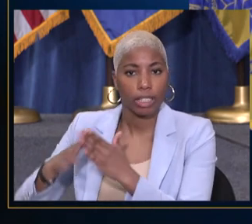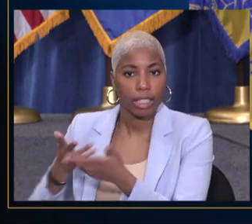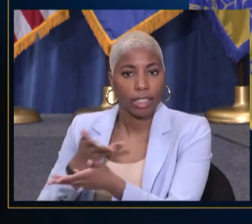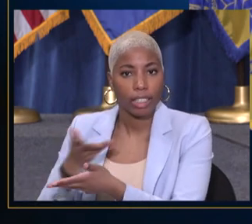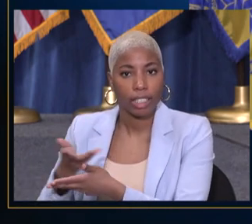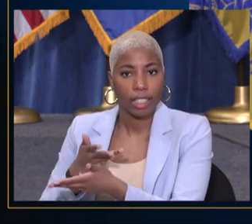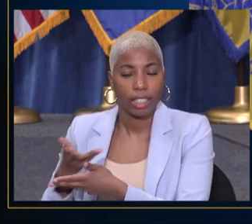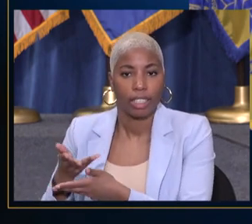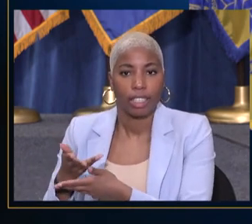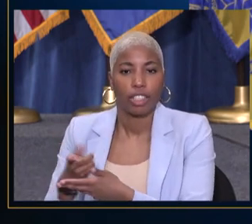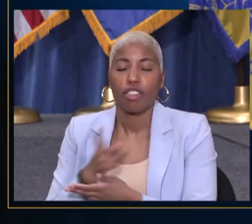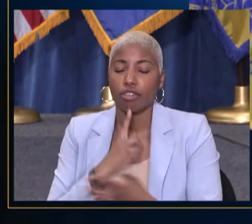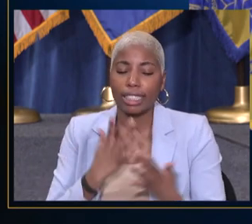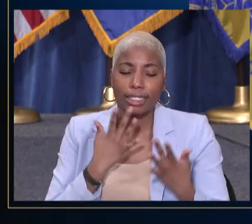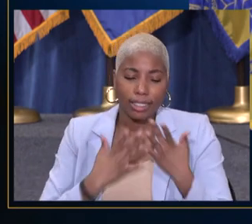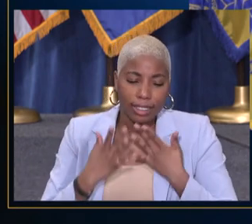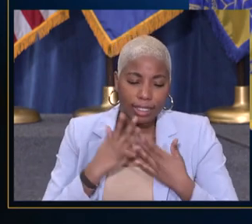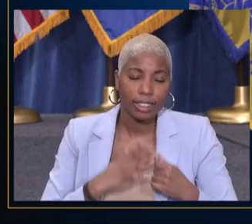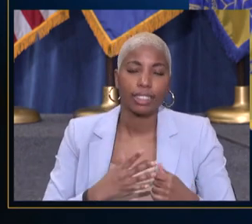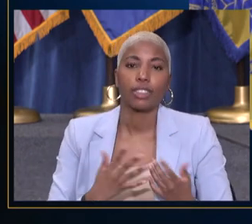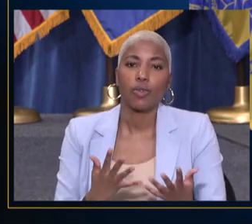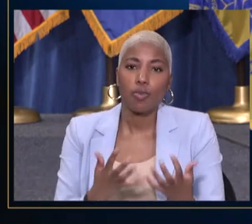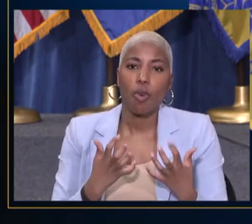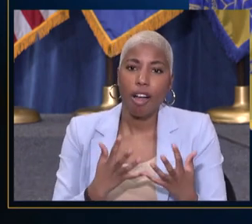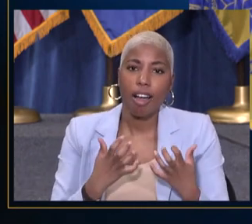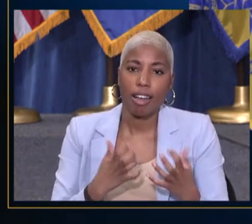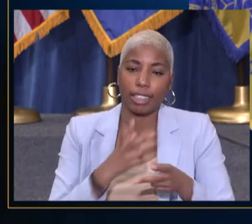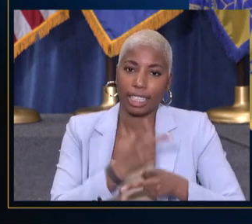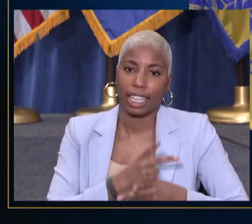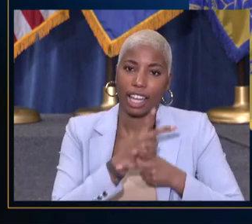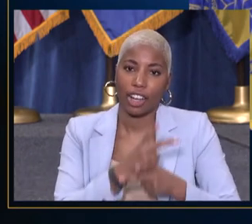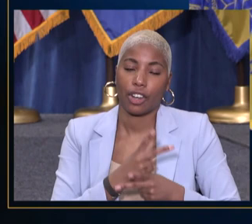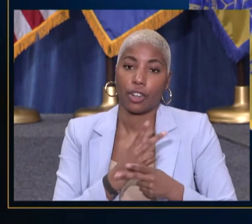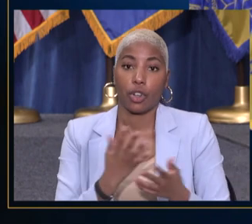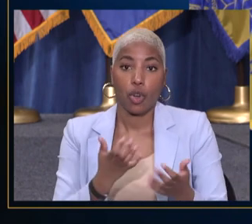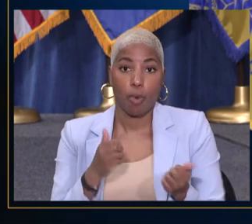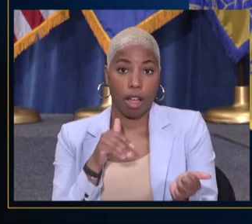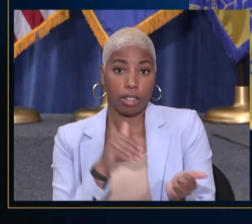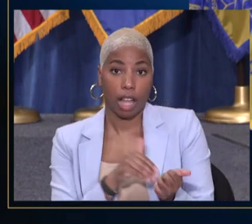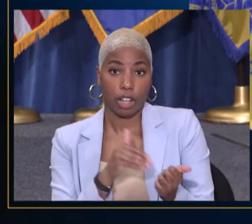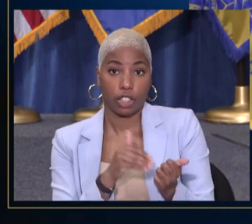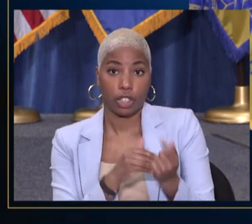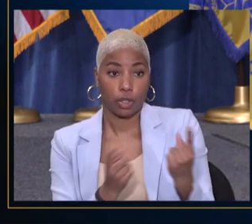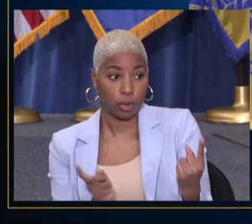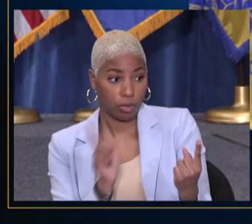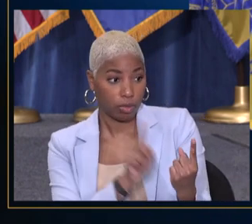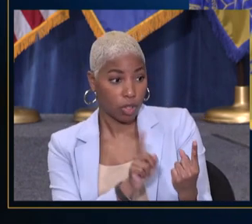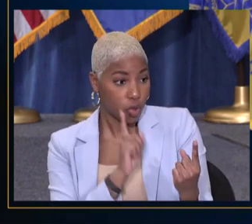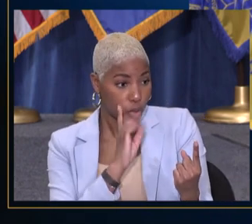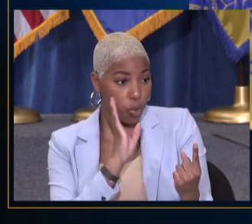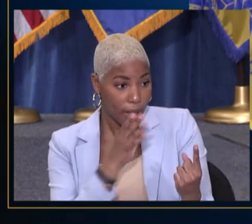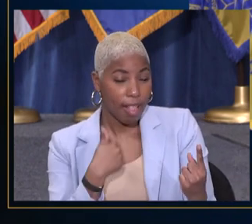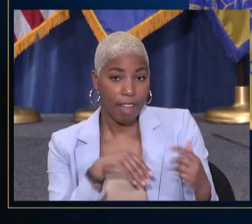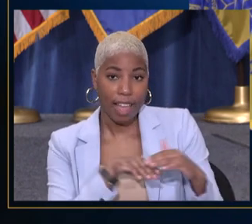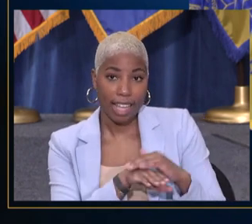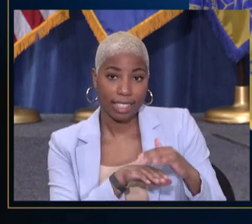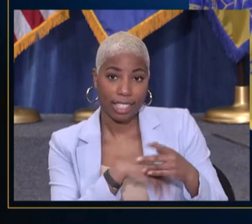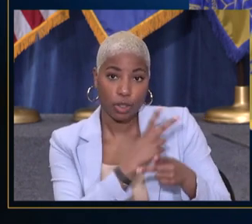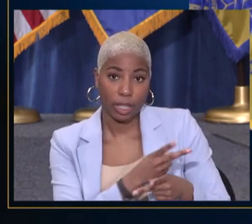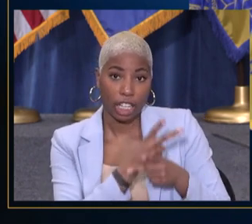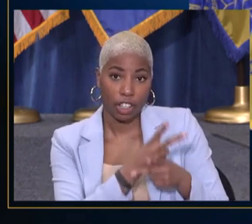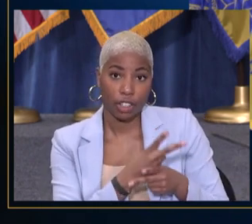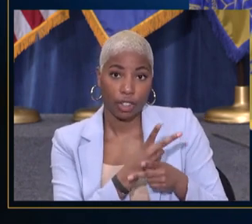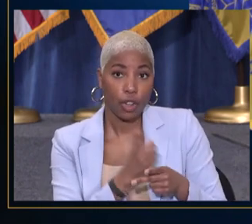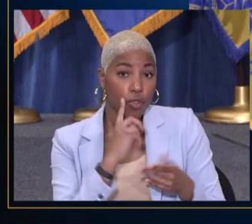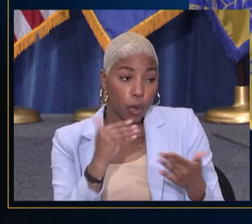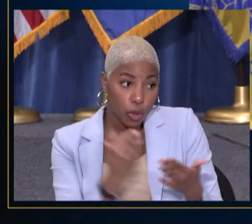that are desperate for the care, that are yearning to have some provider come to them and say, you're going to have access to care for